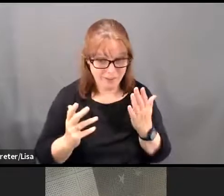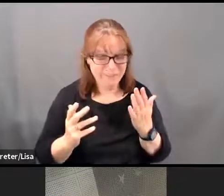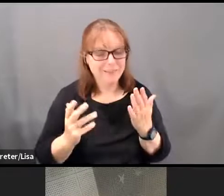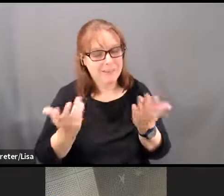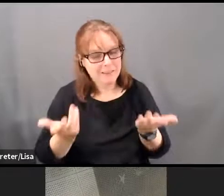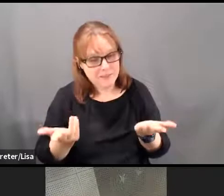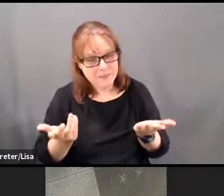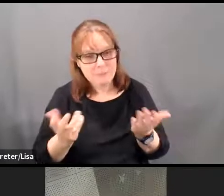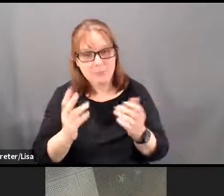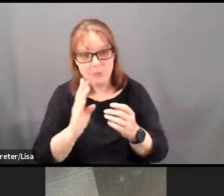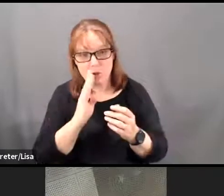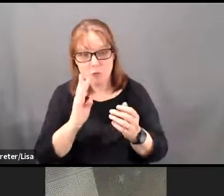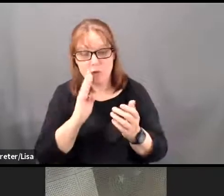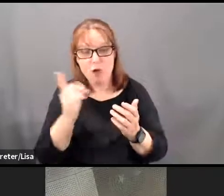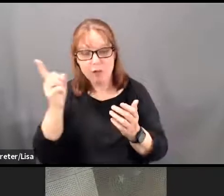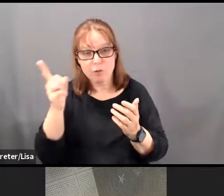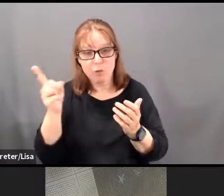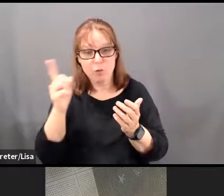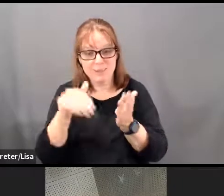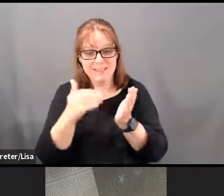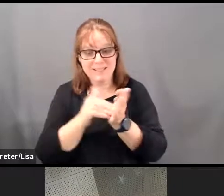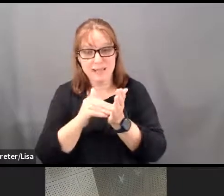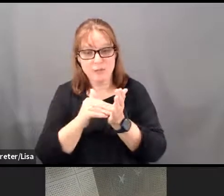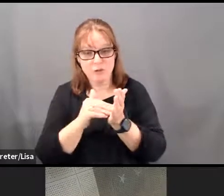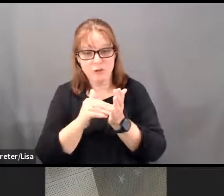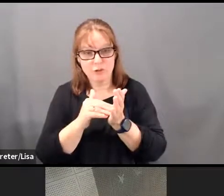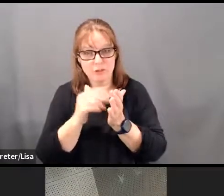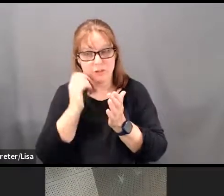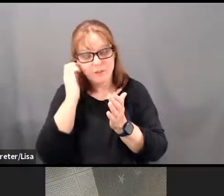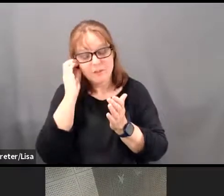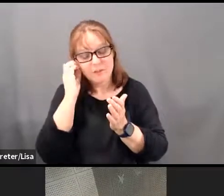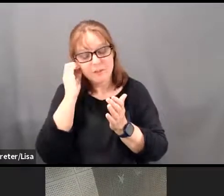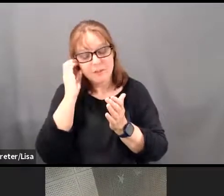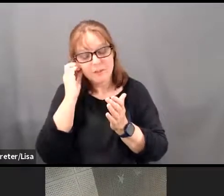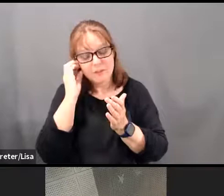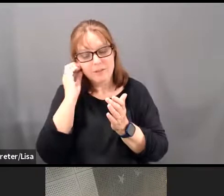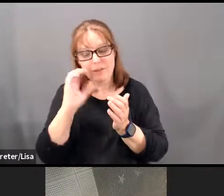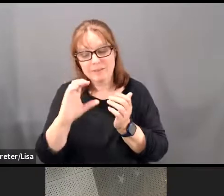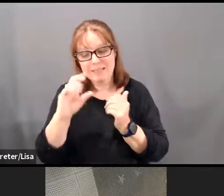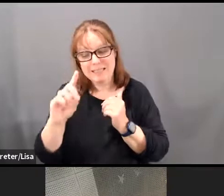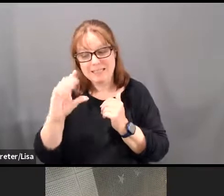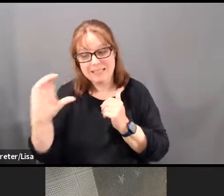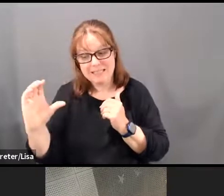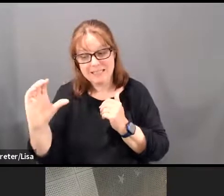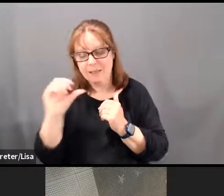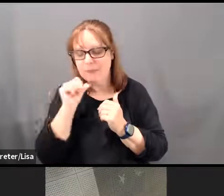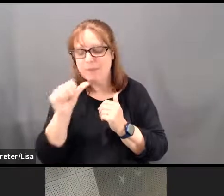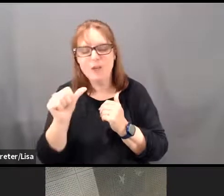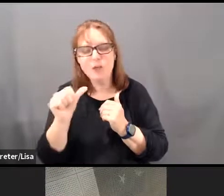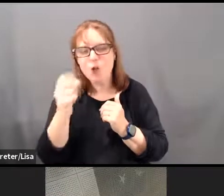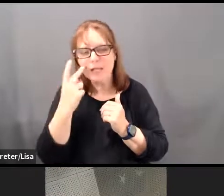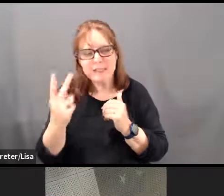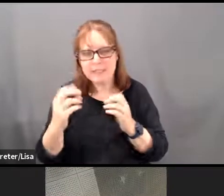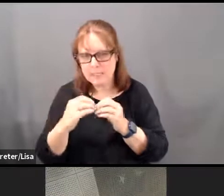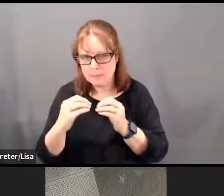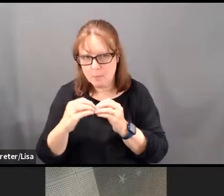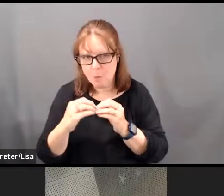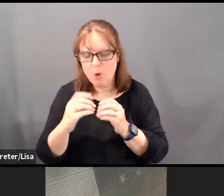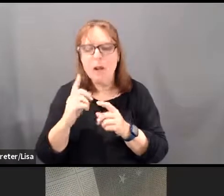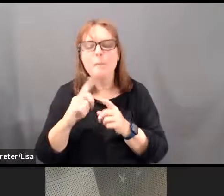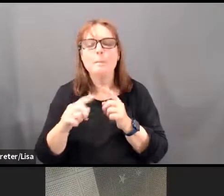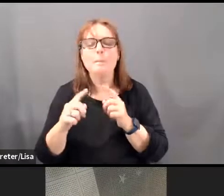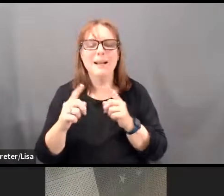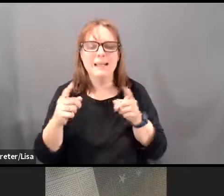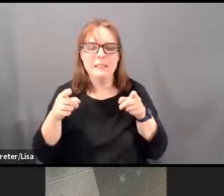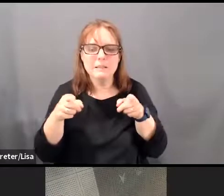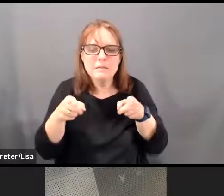Disease Control in Atlanta, they're not seeing more cases than what we would normally expect this time of the year. But there is that temporal or time association with